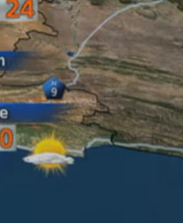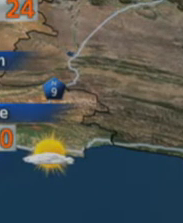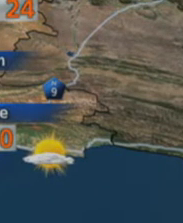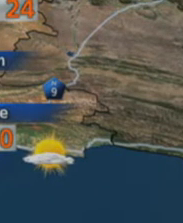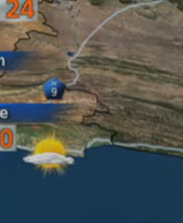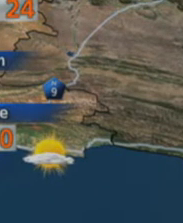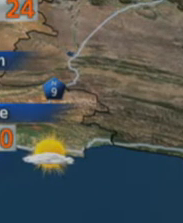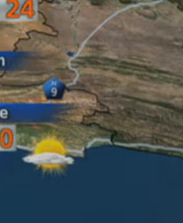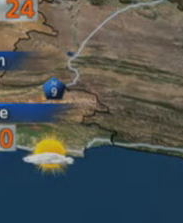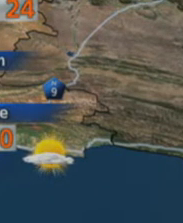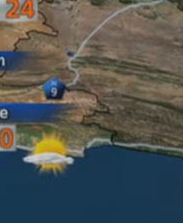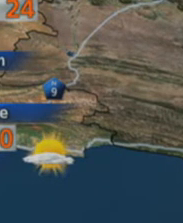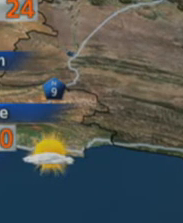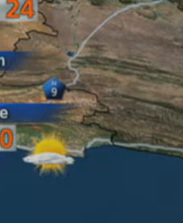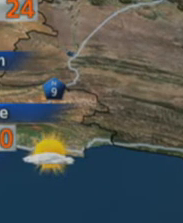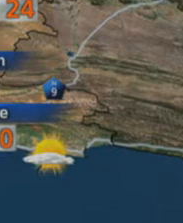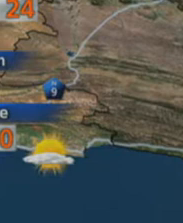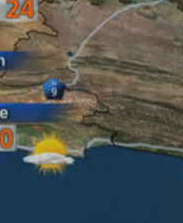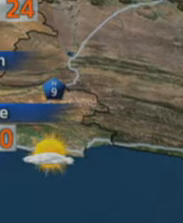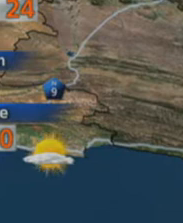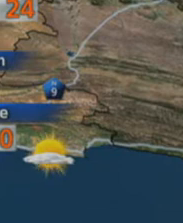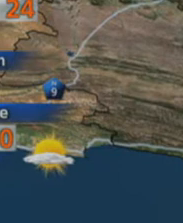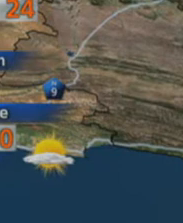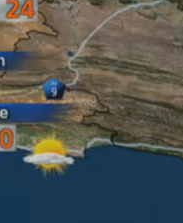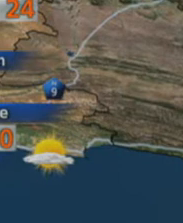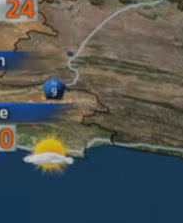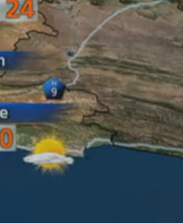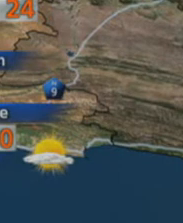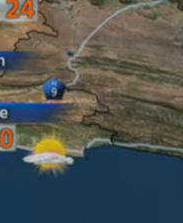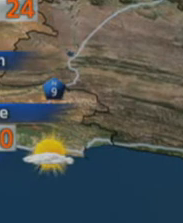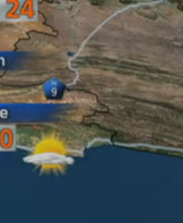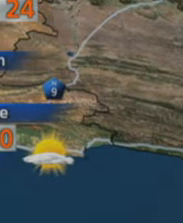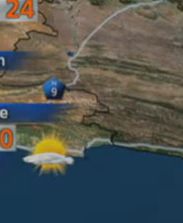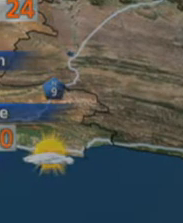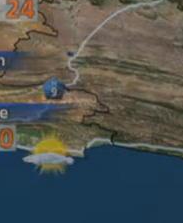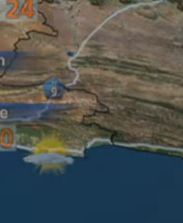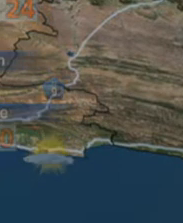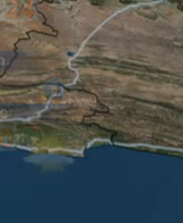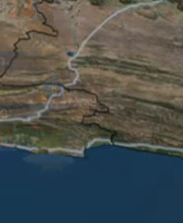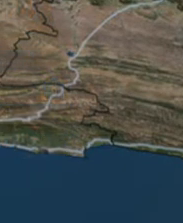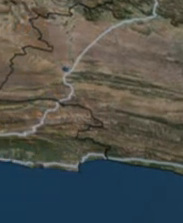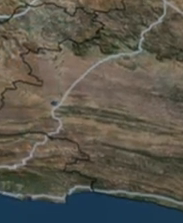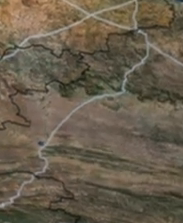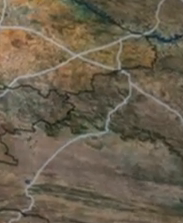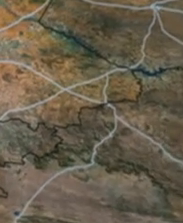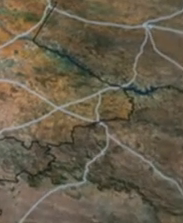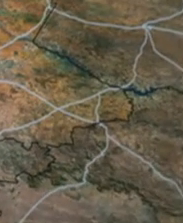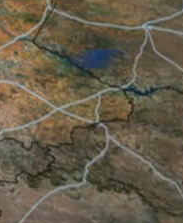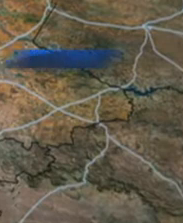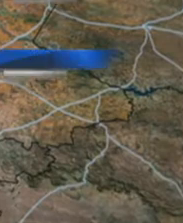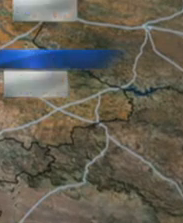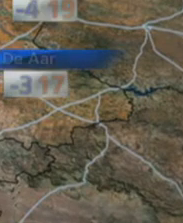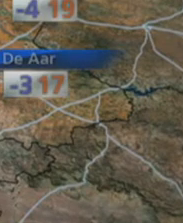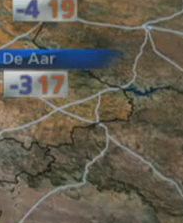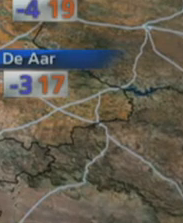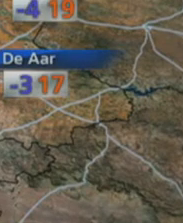di le 12 ga mmogo le George mme go bontsha gona le tlhabo entle ya letsatsi ka ko re lebella ka kwa province ya ka kwa